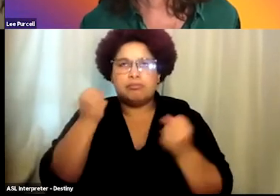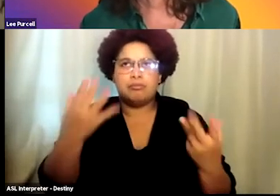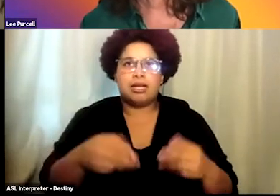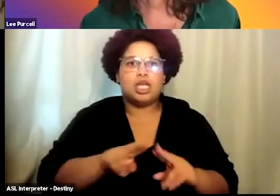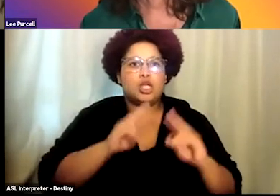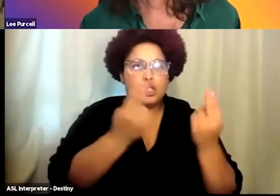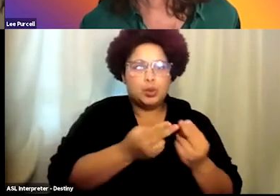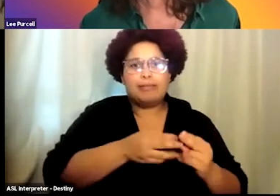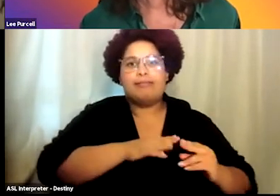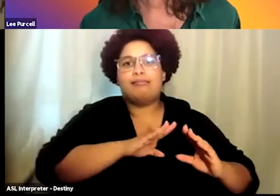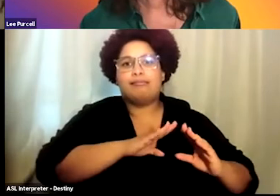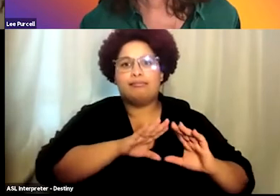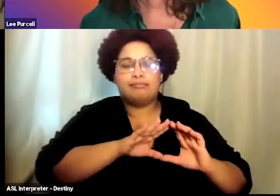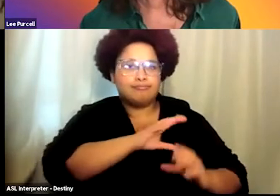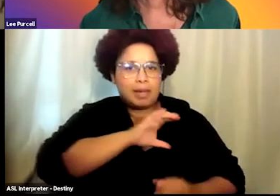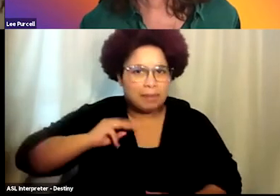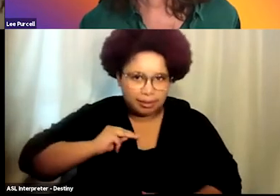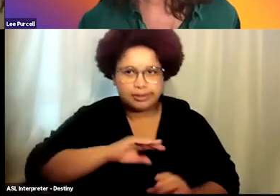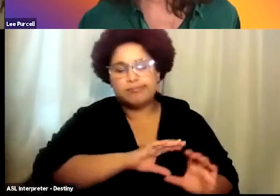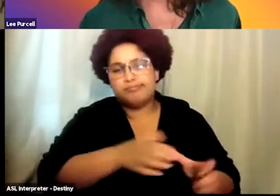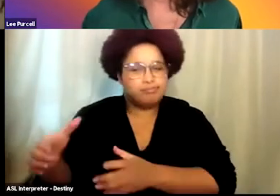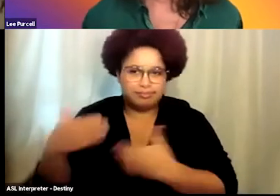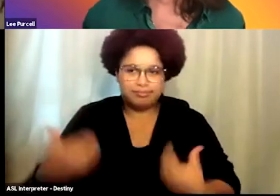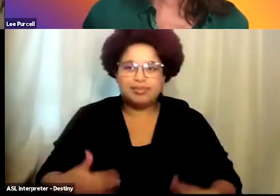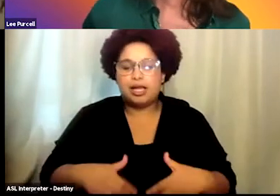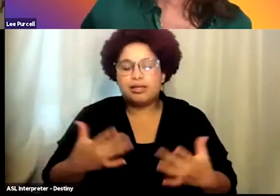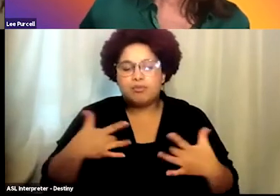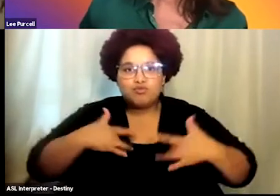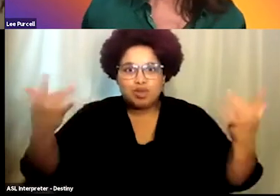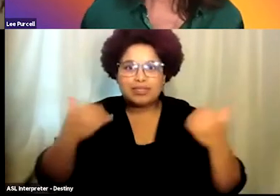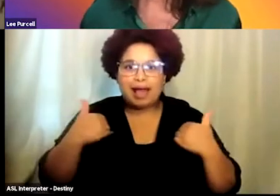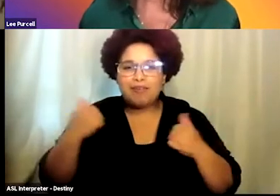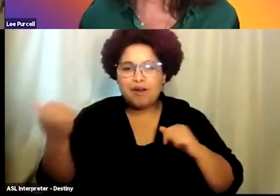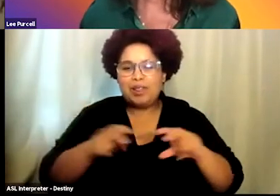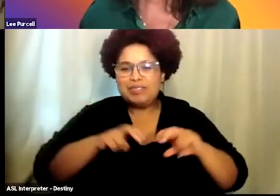am thrilled, as I said, to have you all here. Thank you so much for being here.